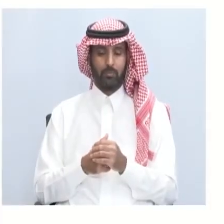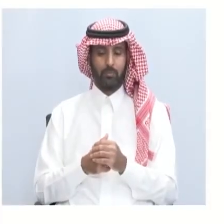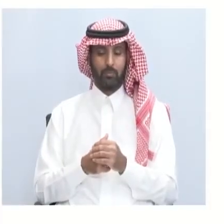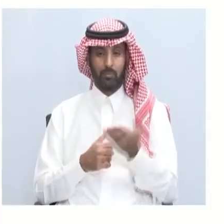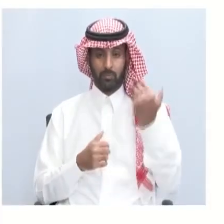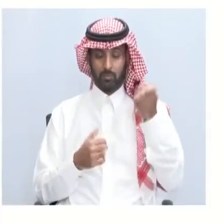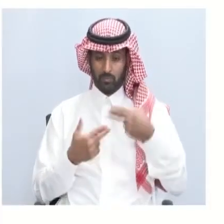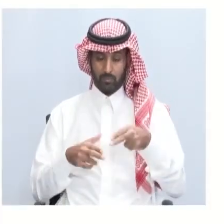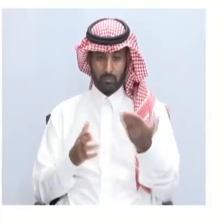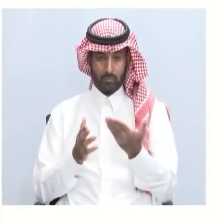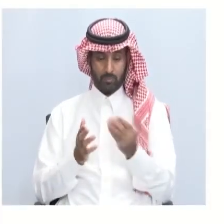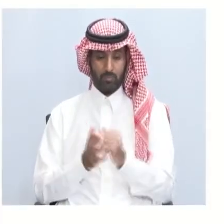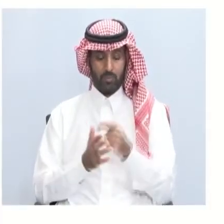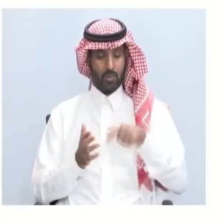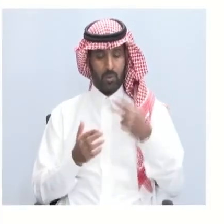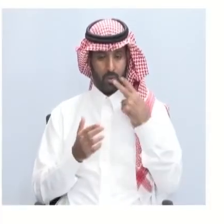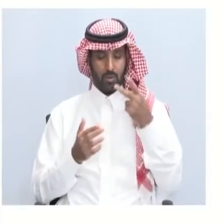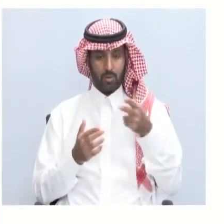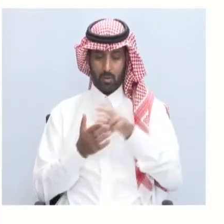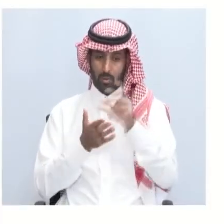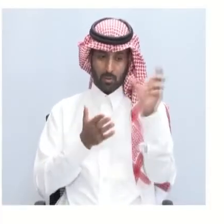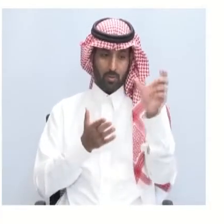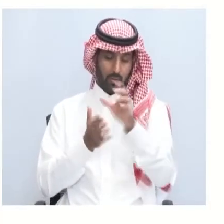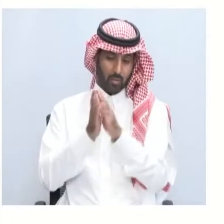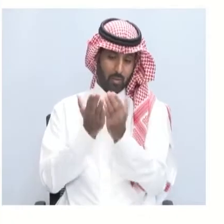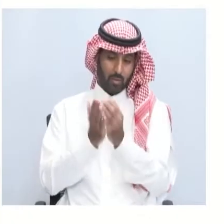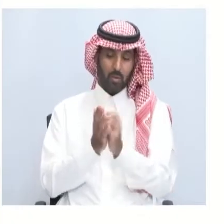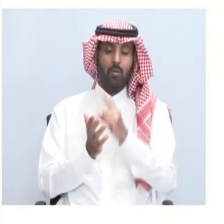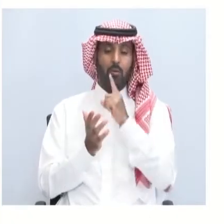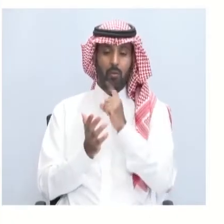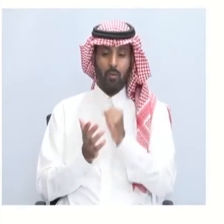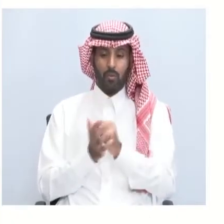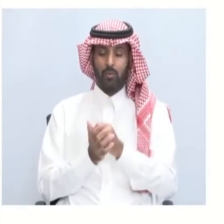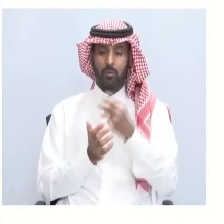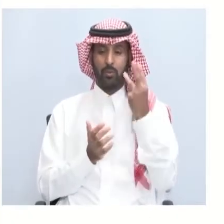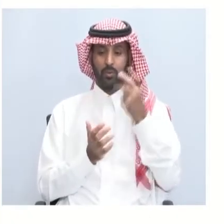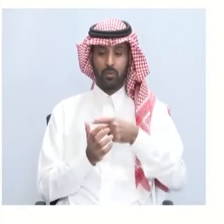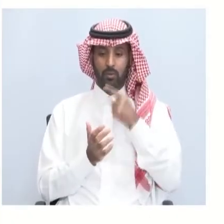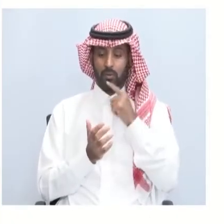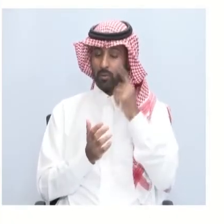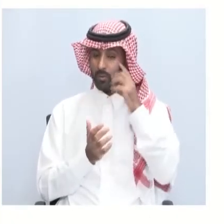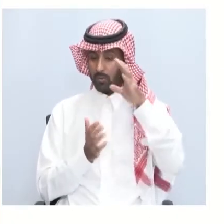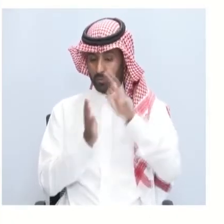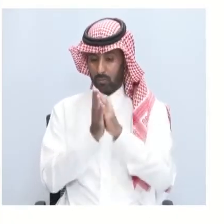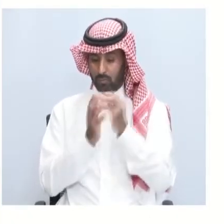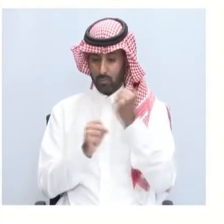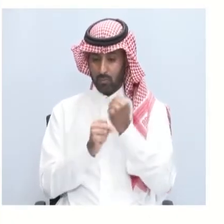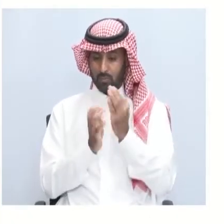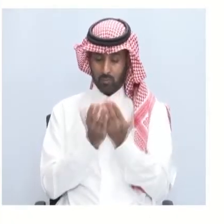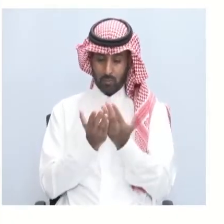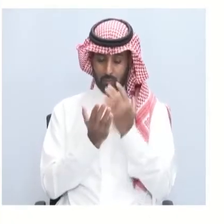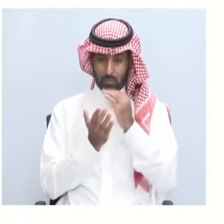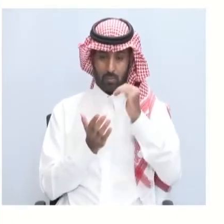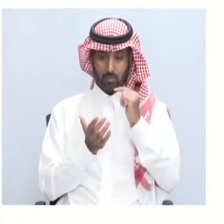Before we begin our lesson, let's take the workbook, page 113, and try to answer some of